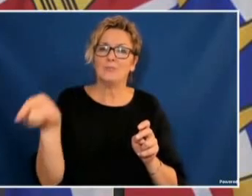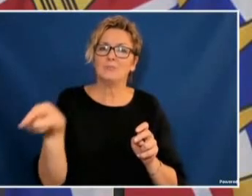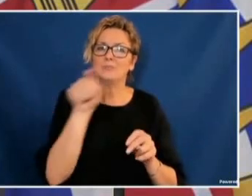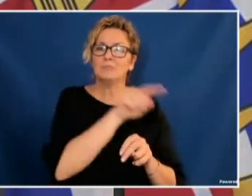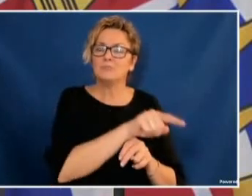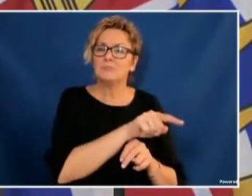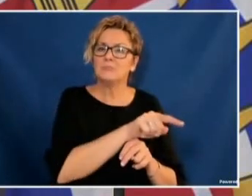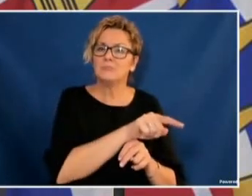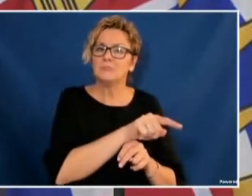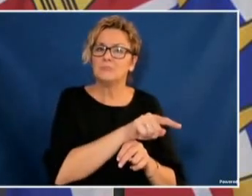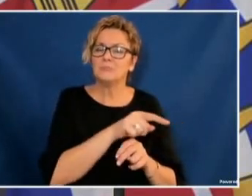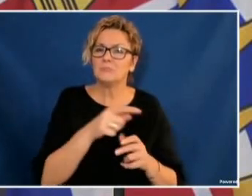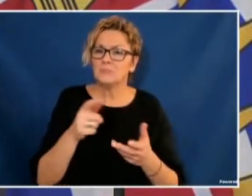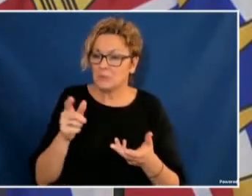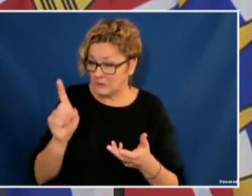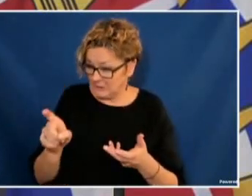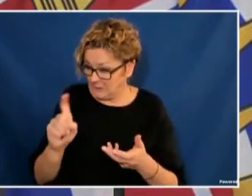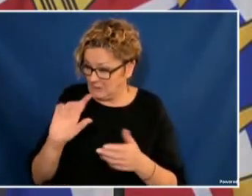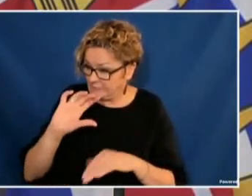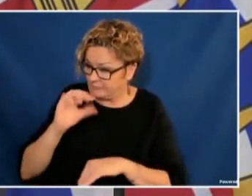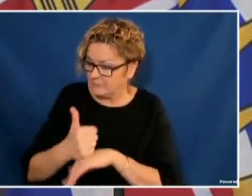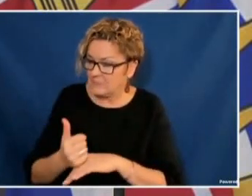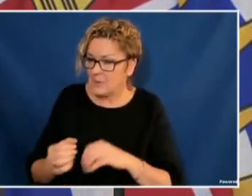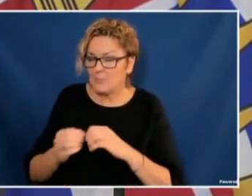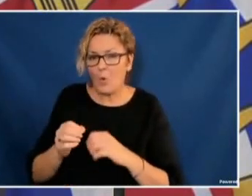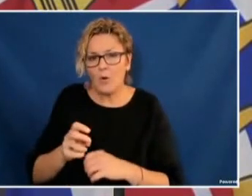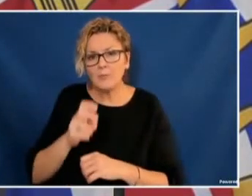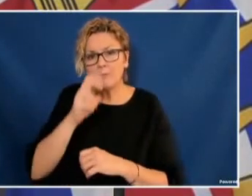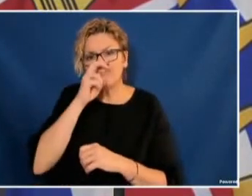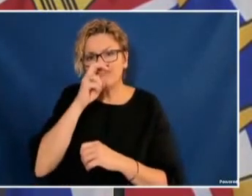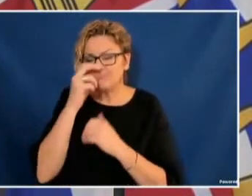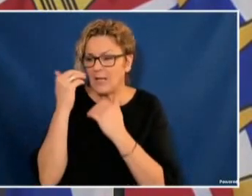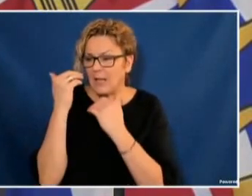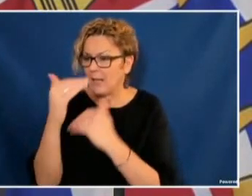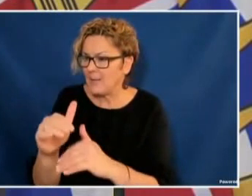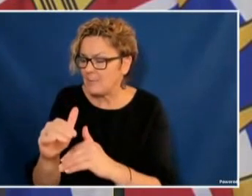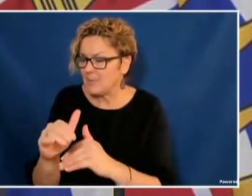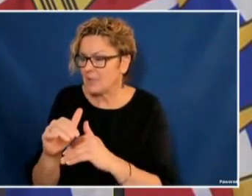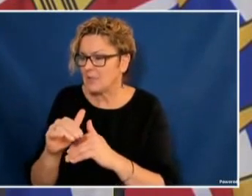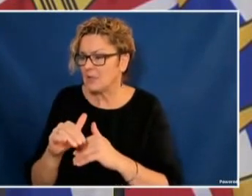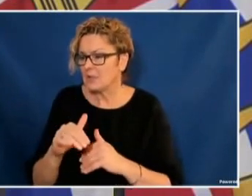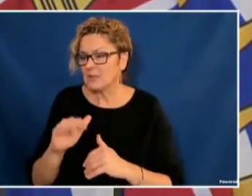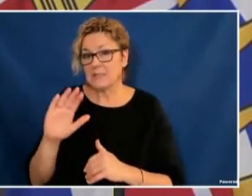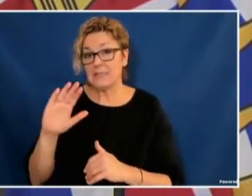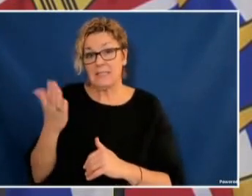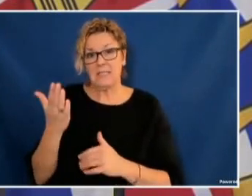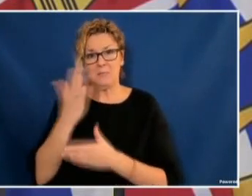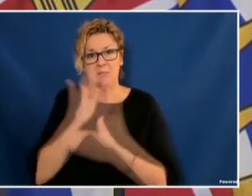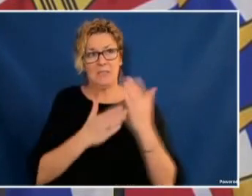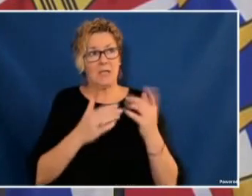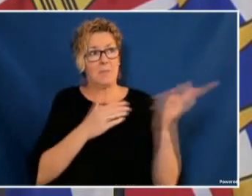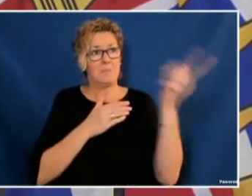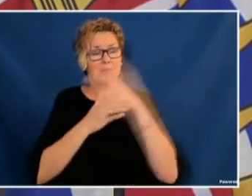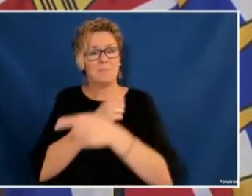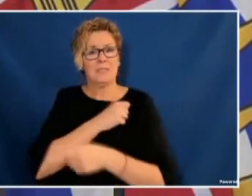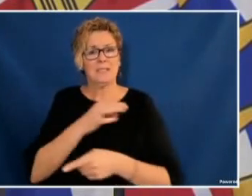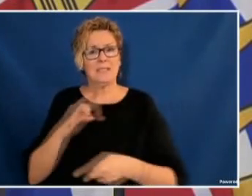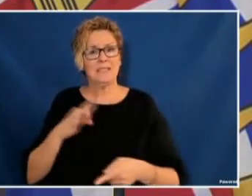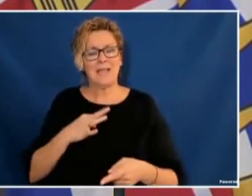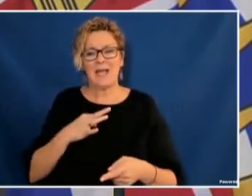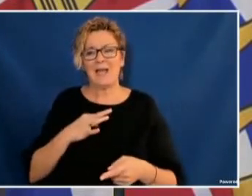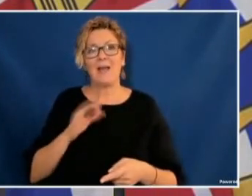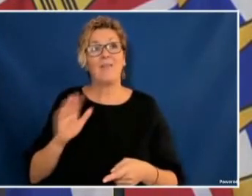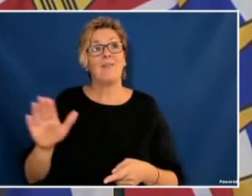more enforcement, but also record daily cases, record hospitalizations, and record deaths. So my question for you today, and it's more of a bigger